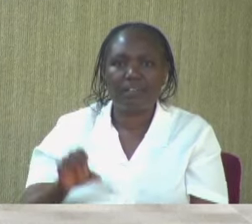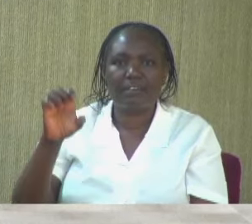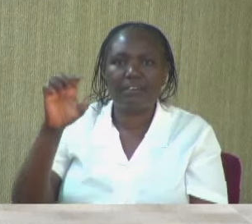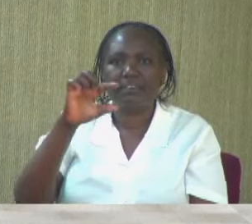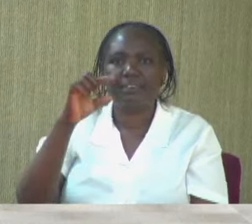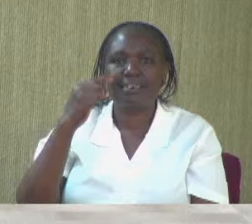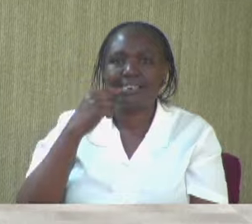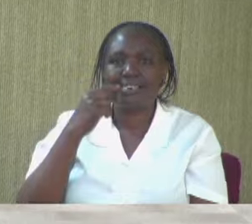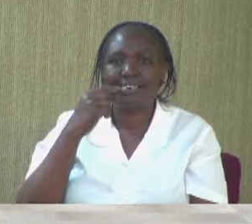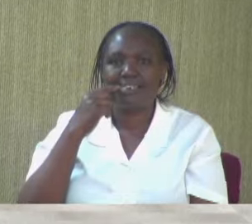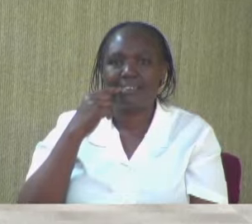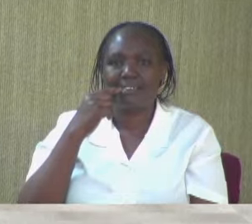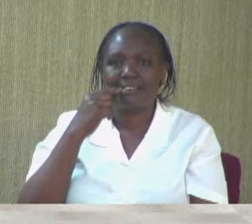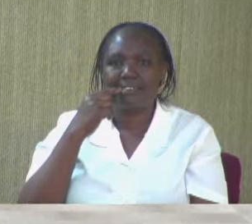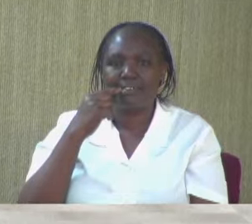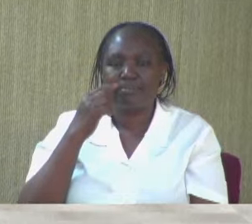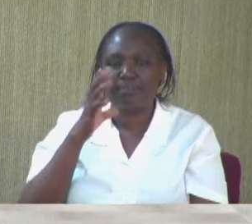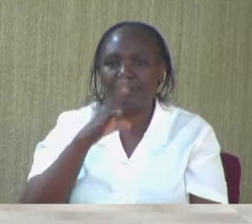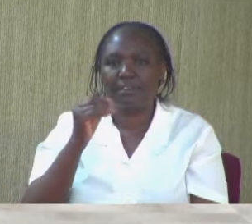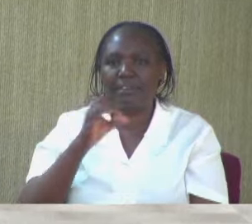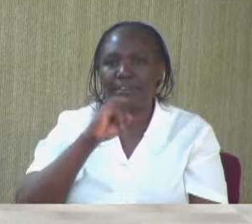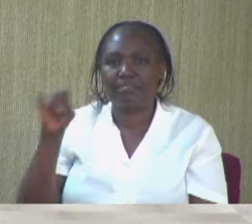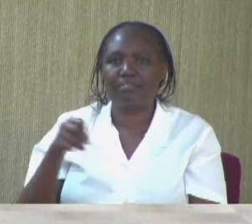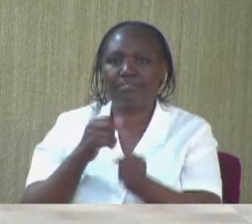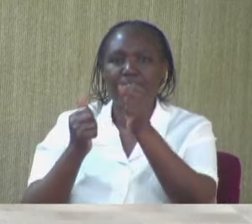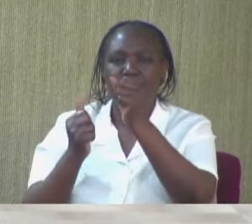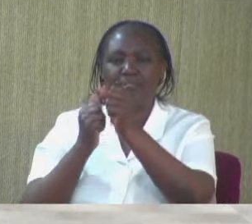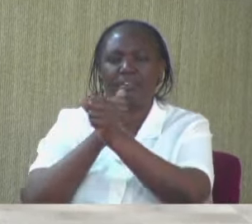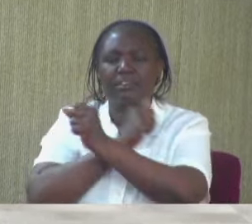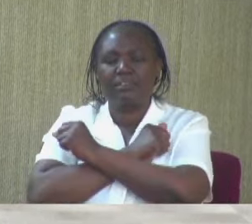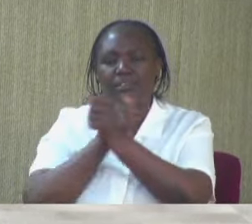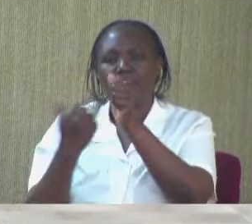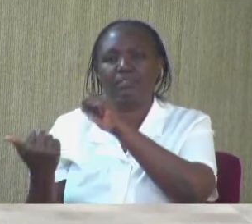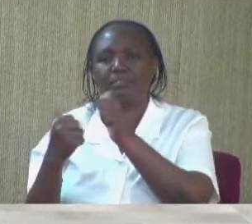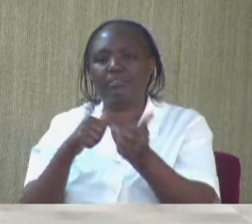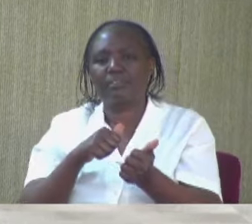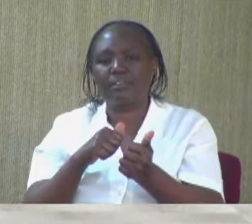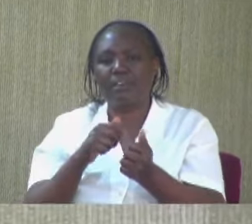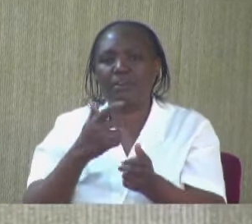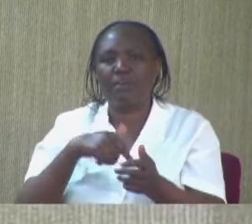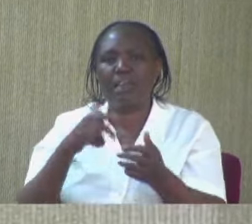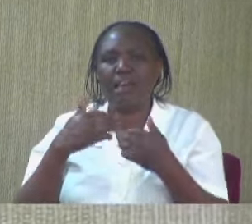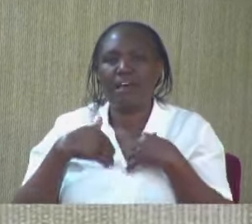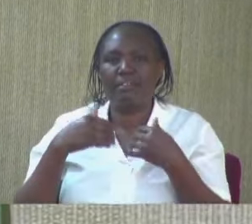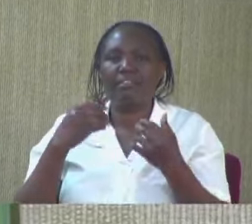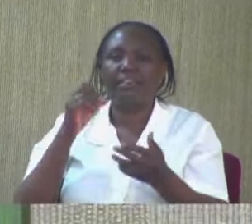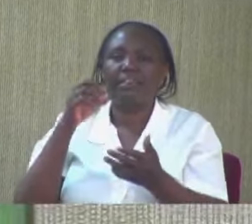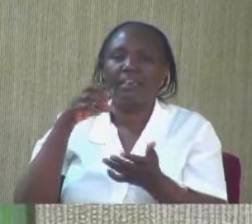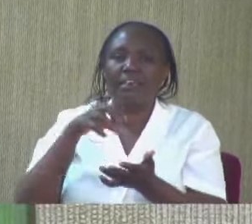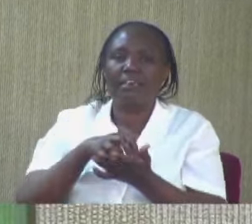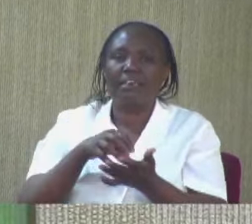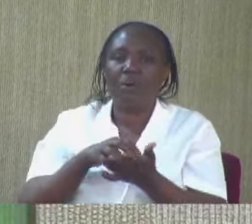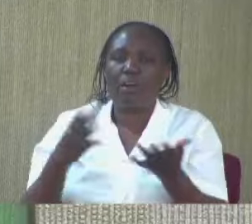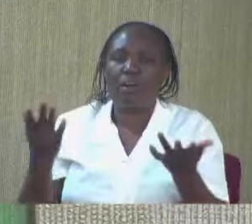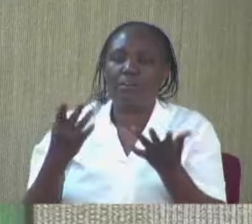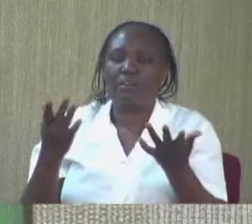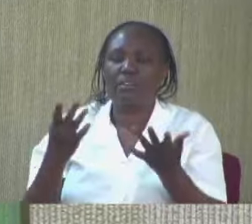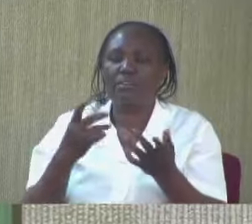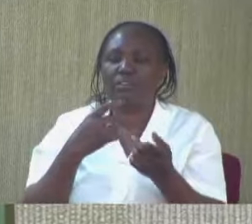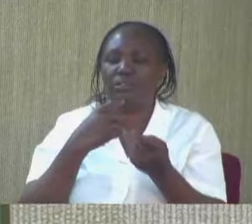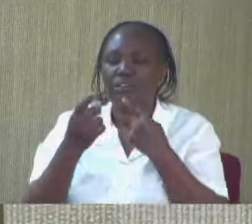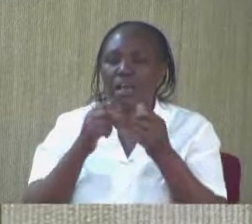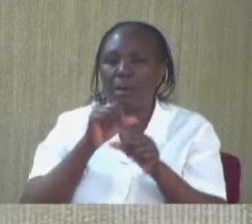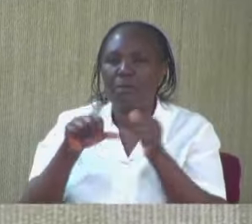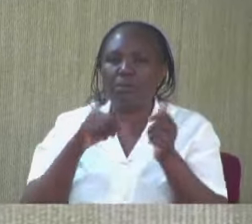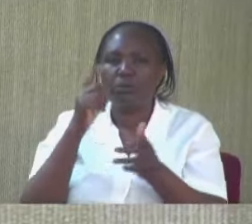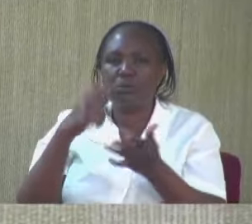White and John the Baptist. We also had a session where yesterday we talked about Bible